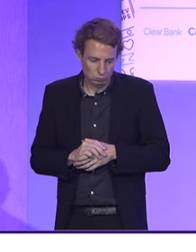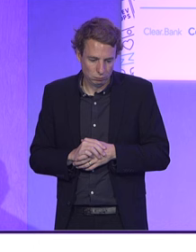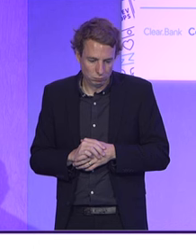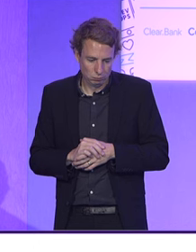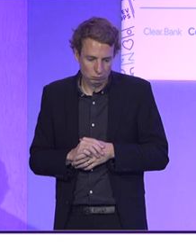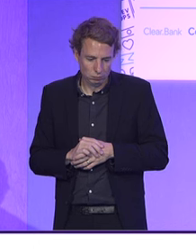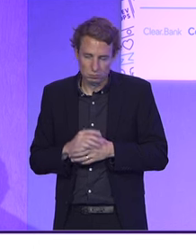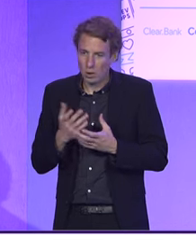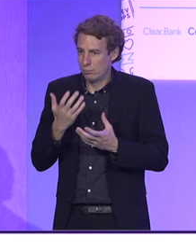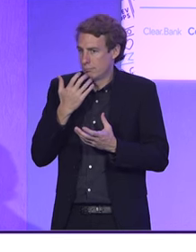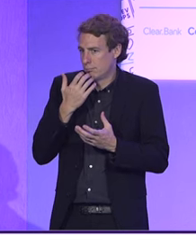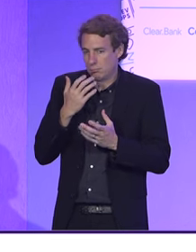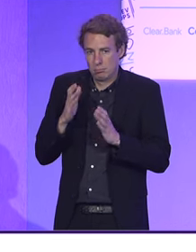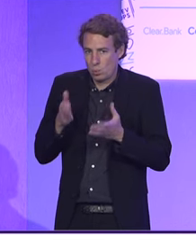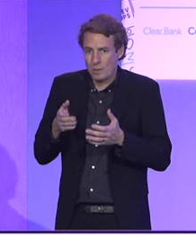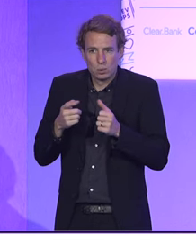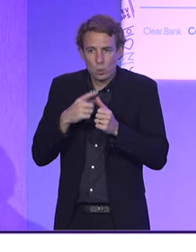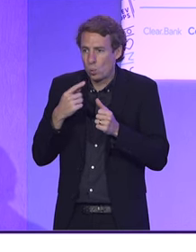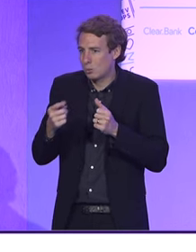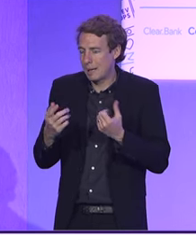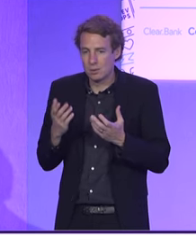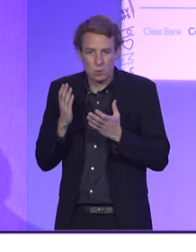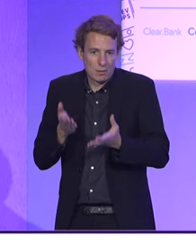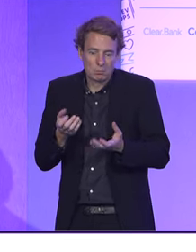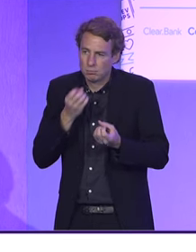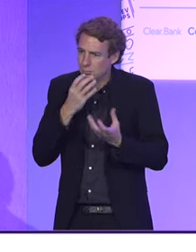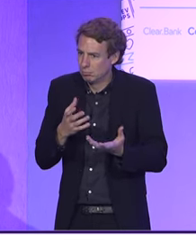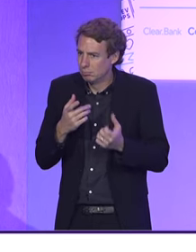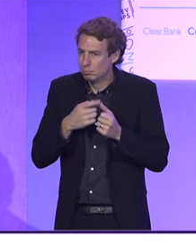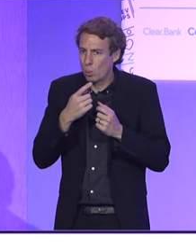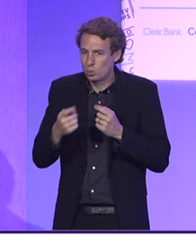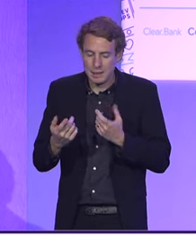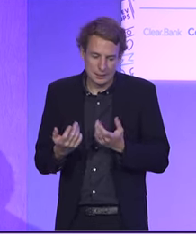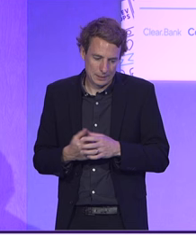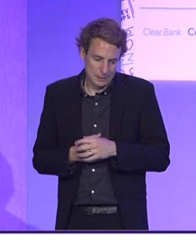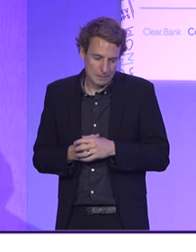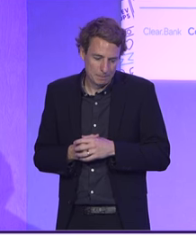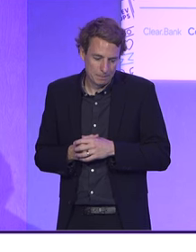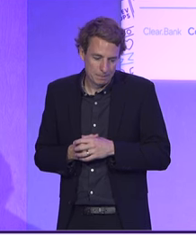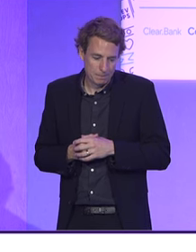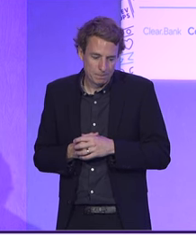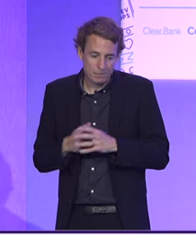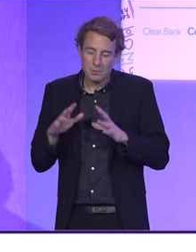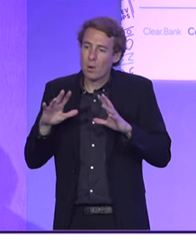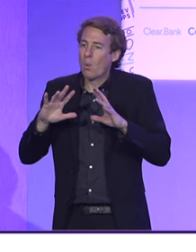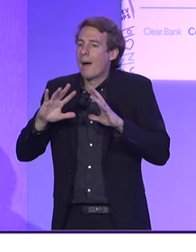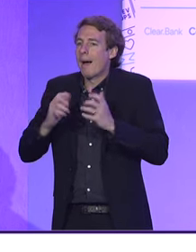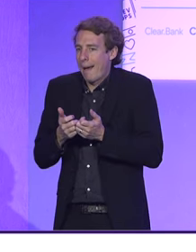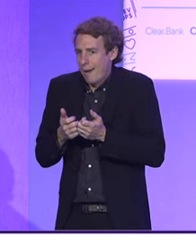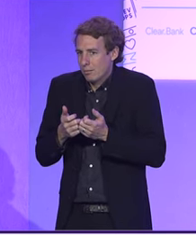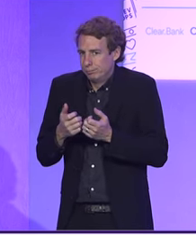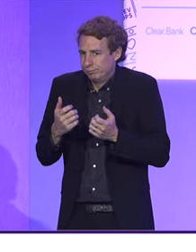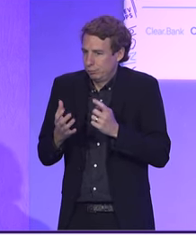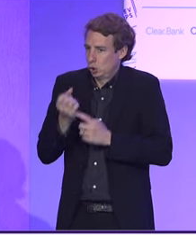we have to do that. We have to automate. This is our duty. This is how we should do things. And basically, how can we do that?